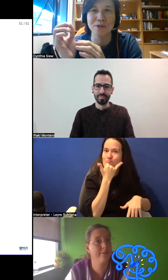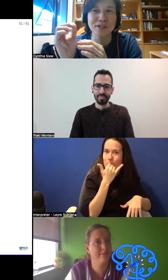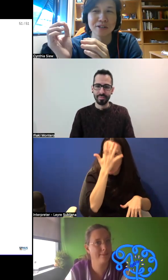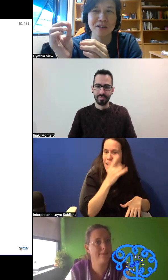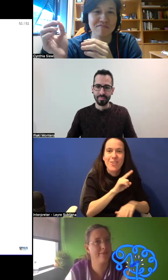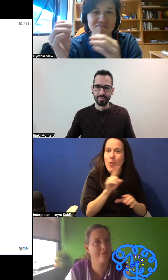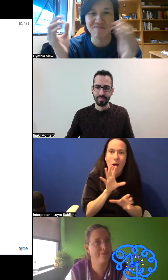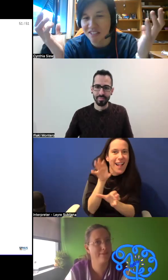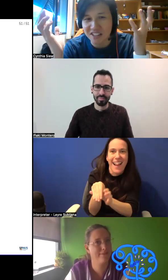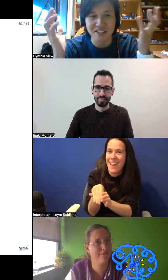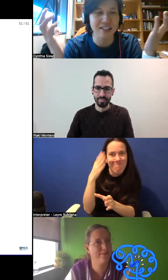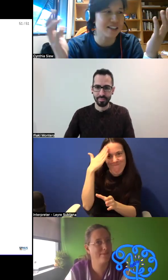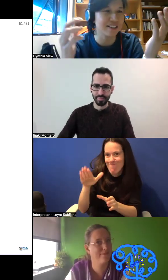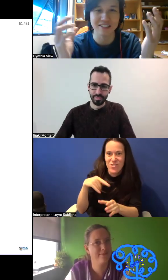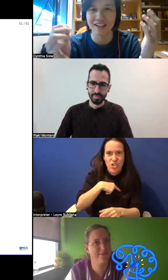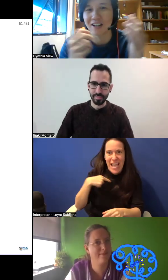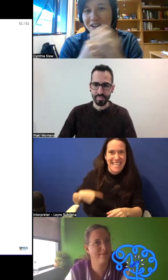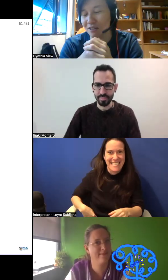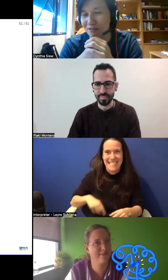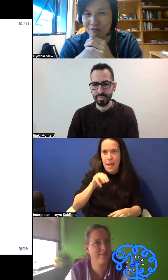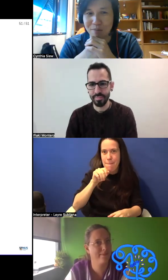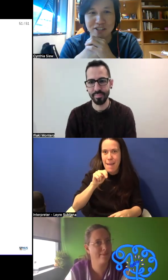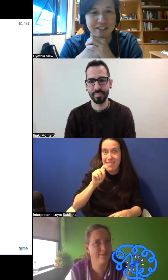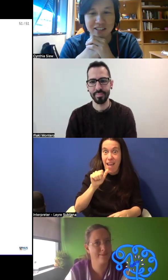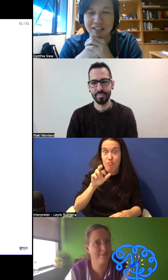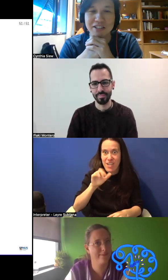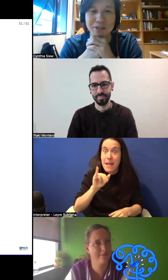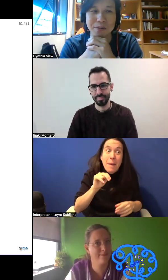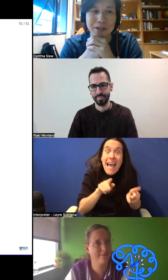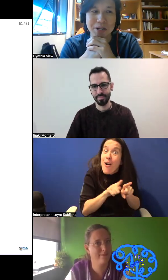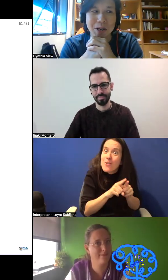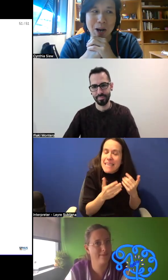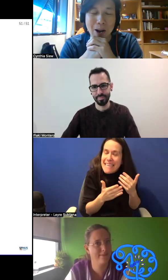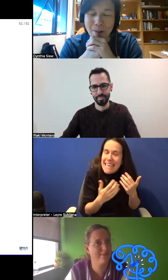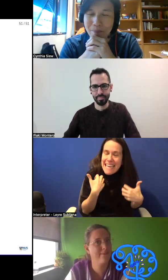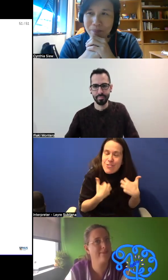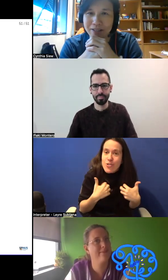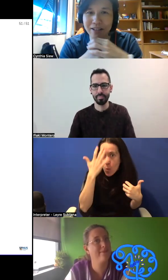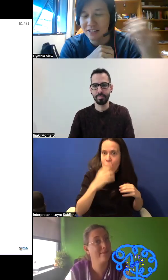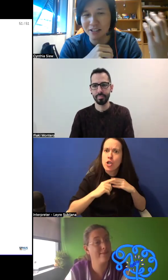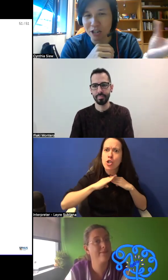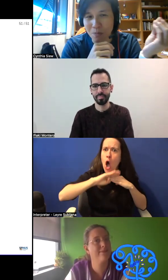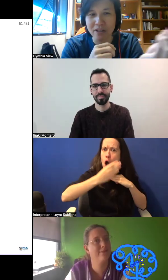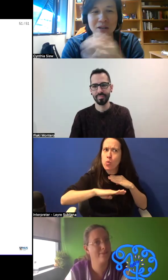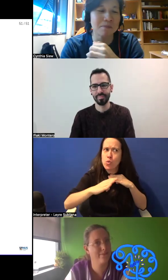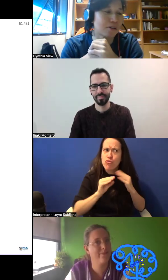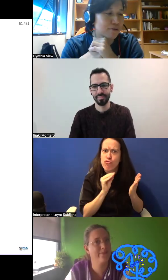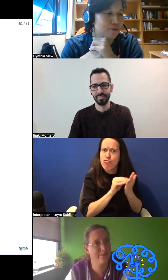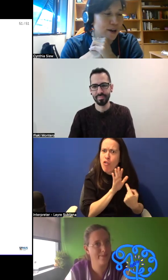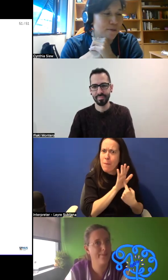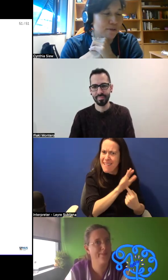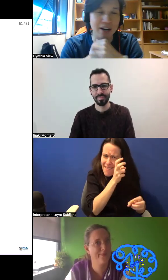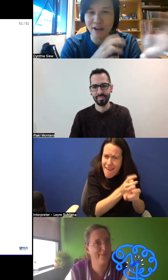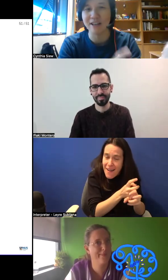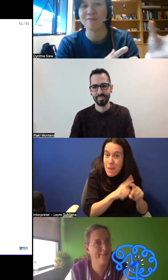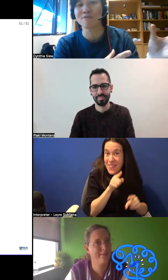because tones are not easily represented either. So but there's just a small example of